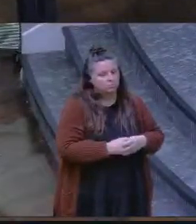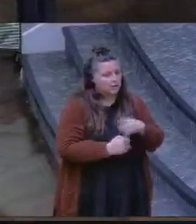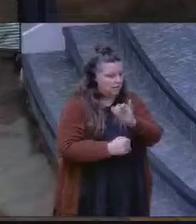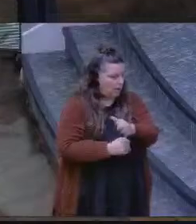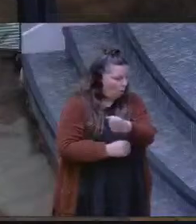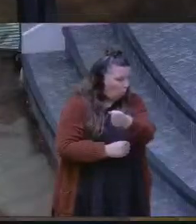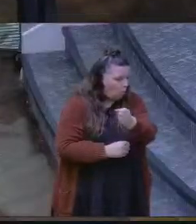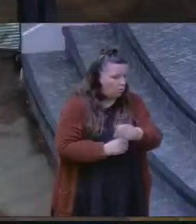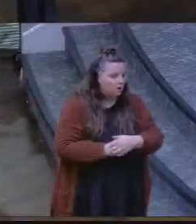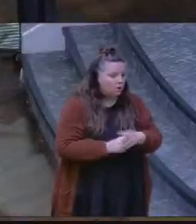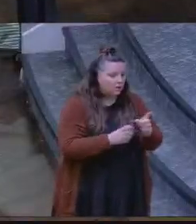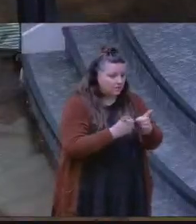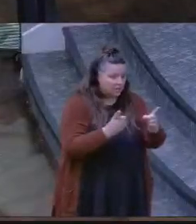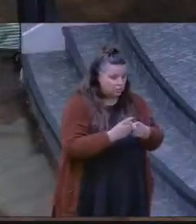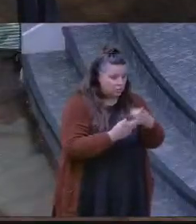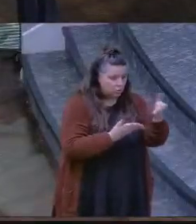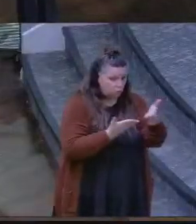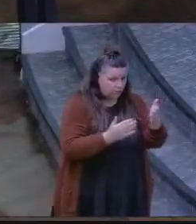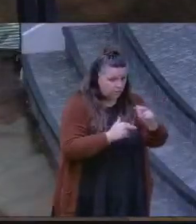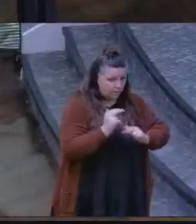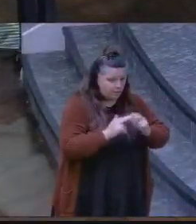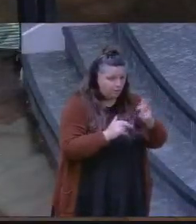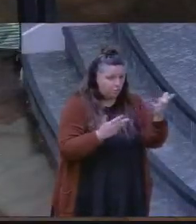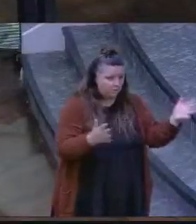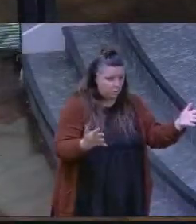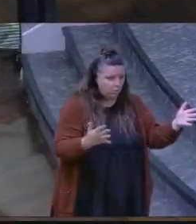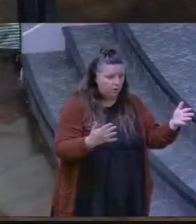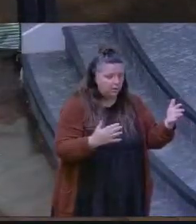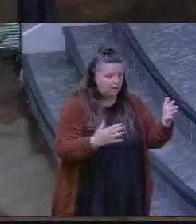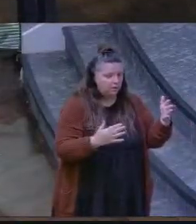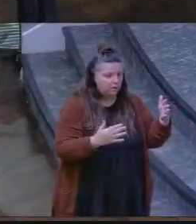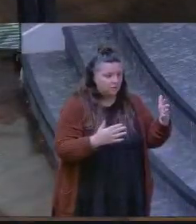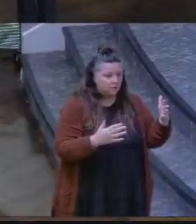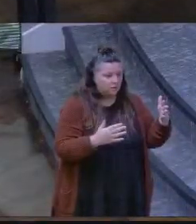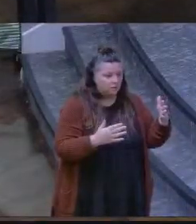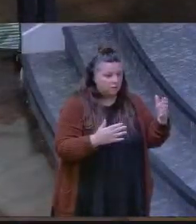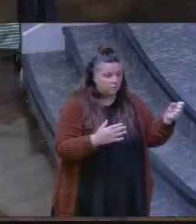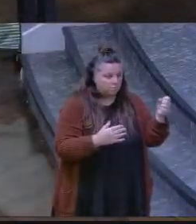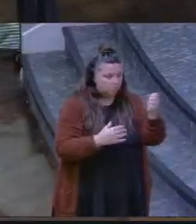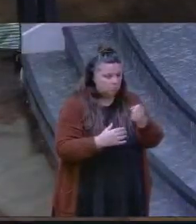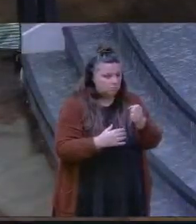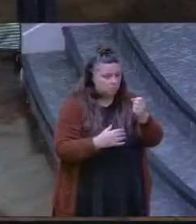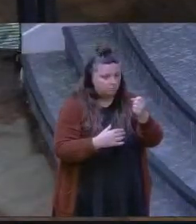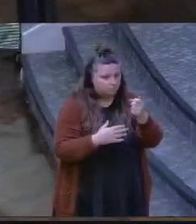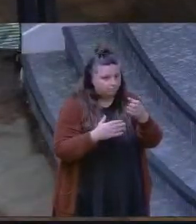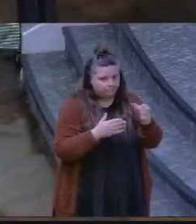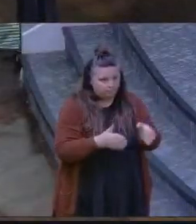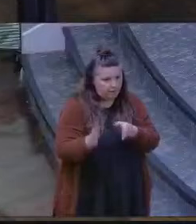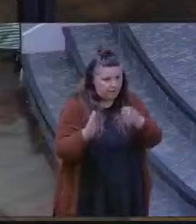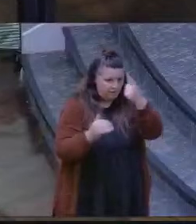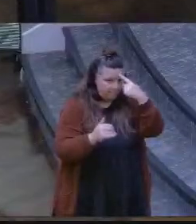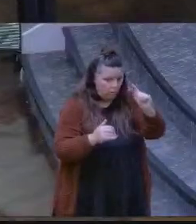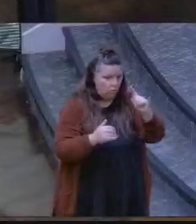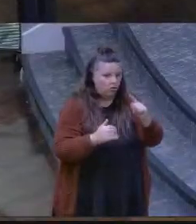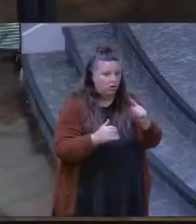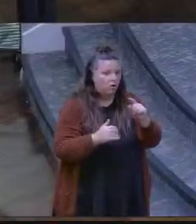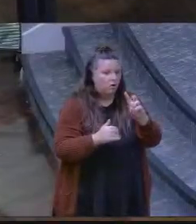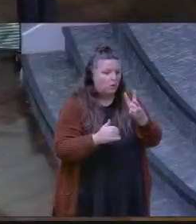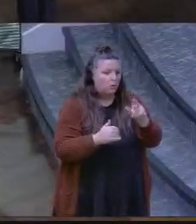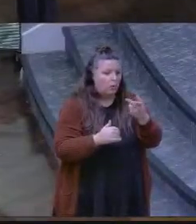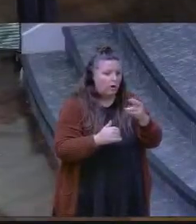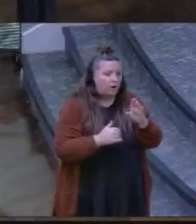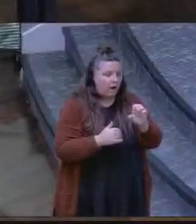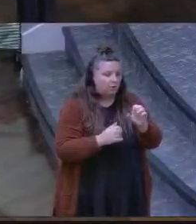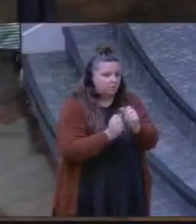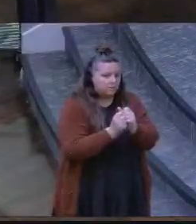District Services Building, we've already installed the pad for the new warehouse expansion. We've got the plans, meeting with the contractor,